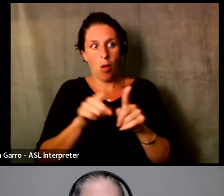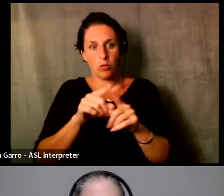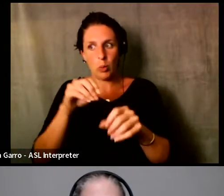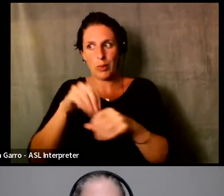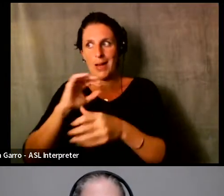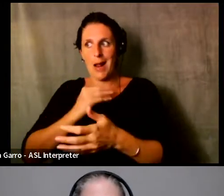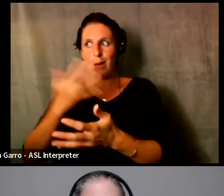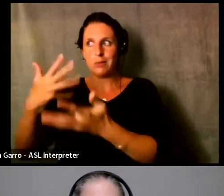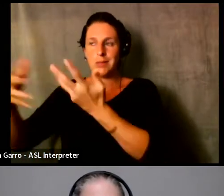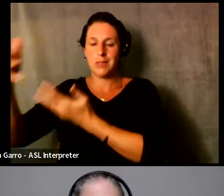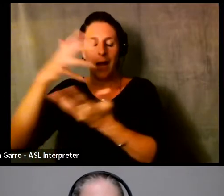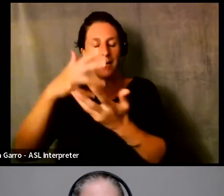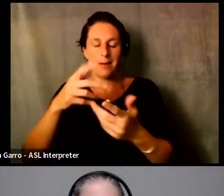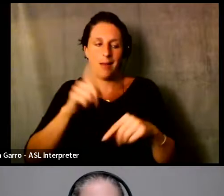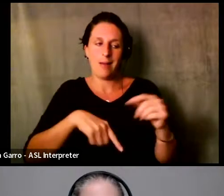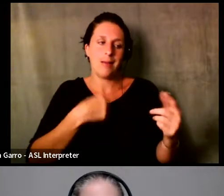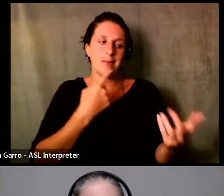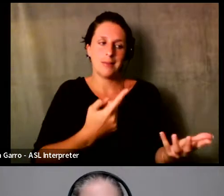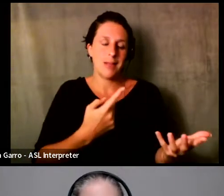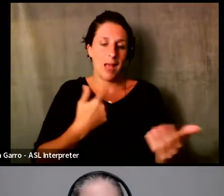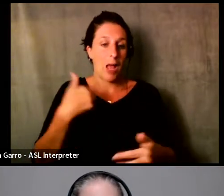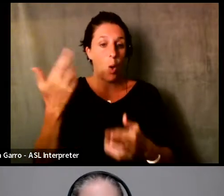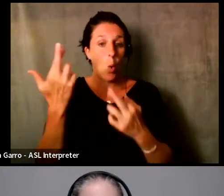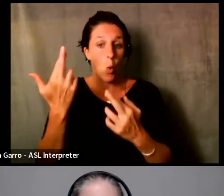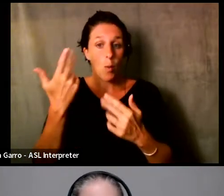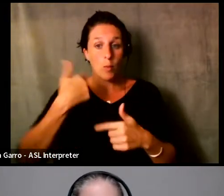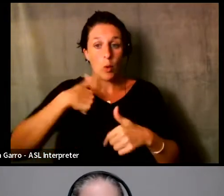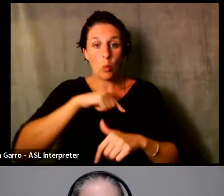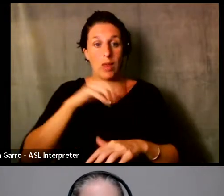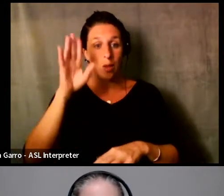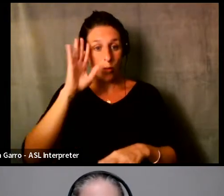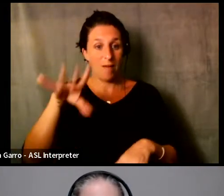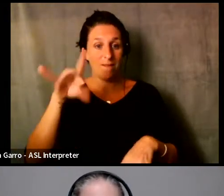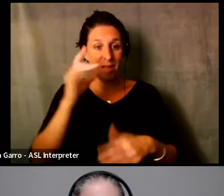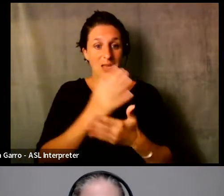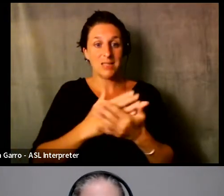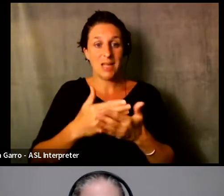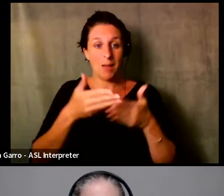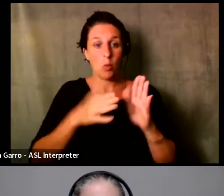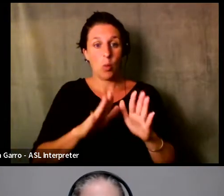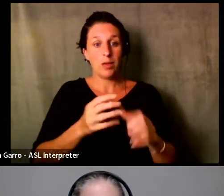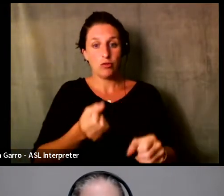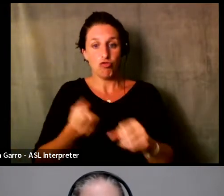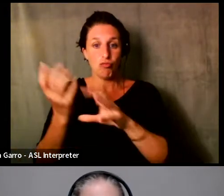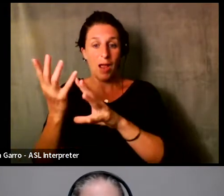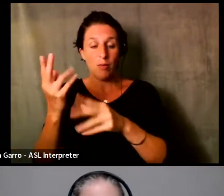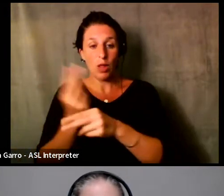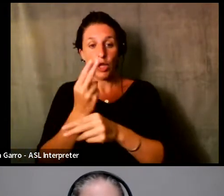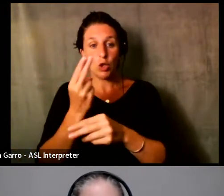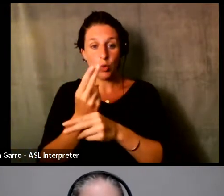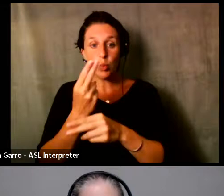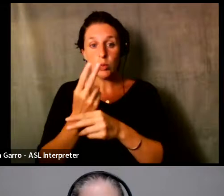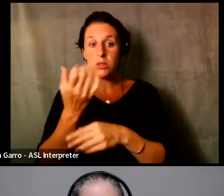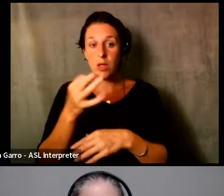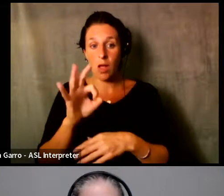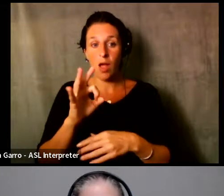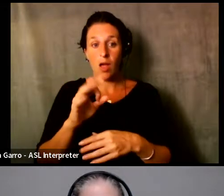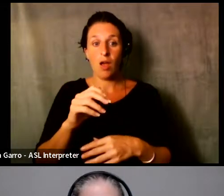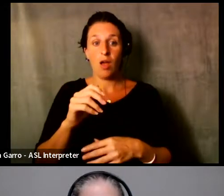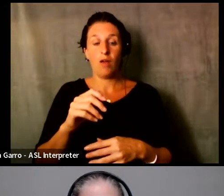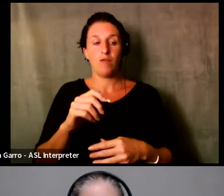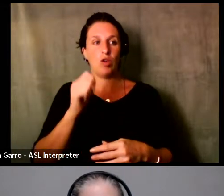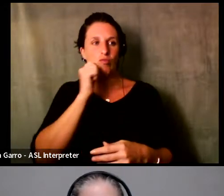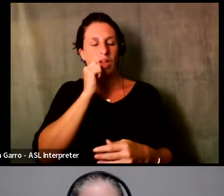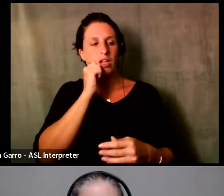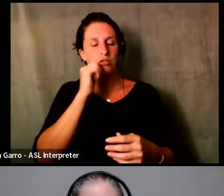say. I hope that we will find some ways to eradicate the use of racial